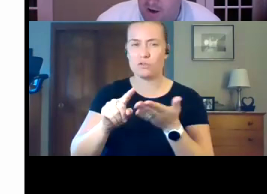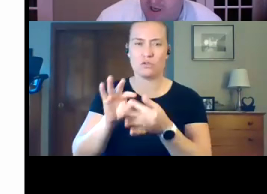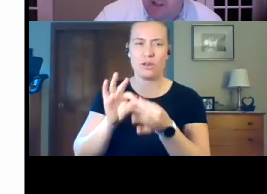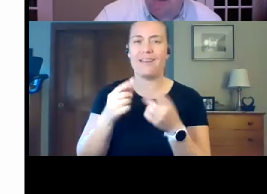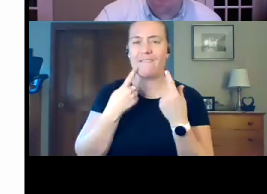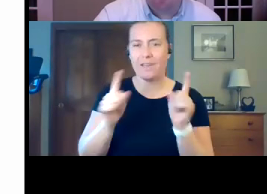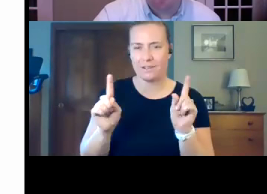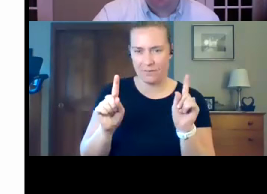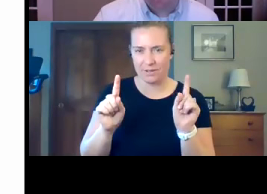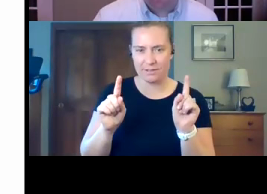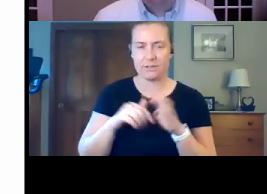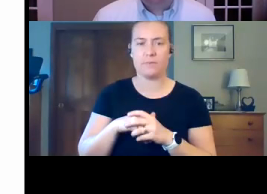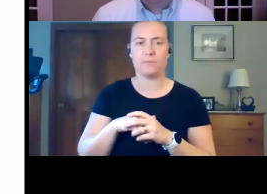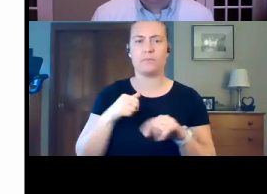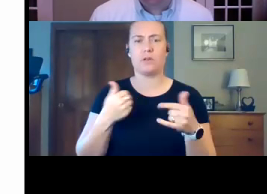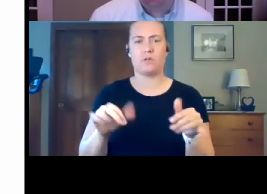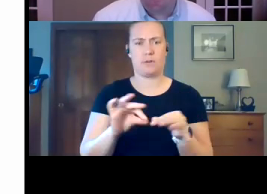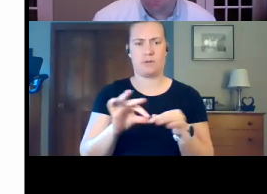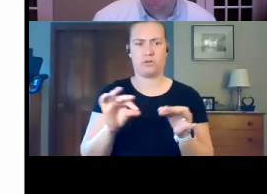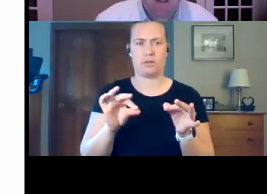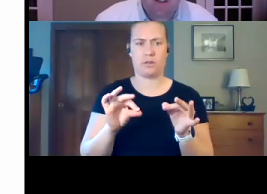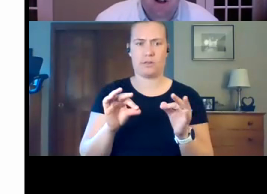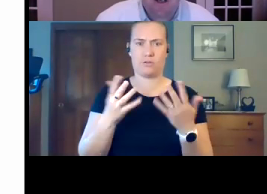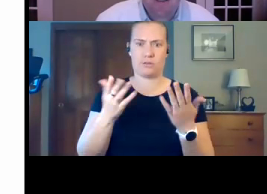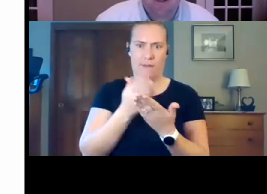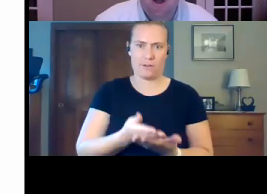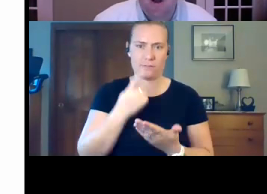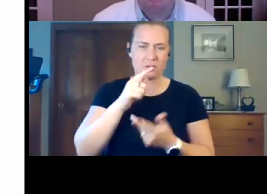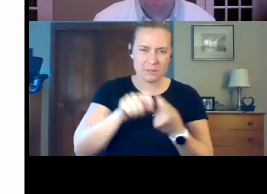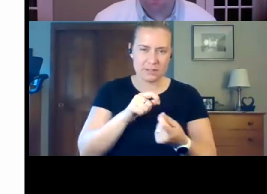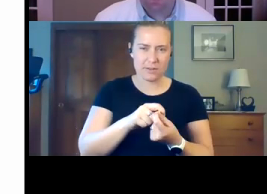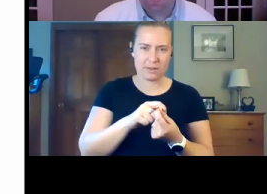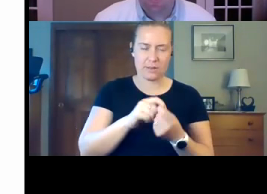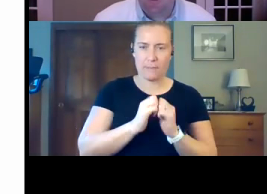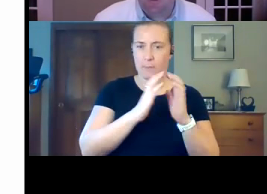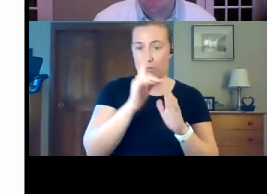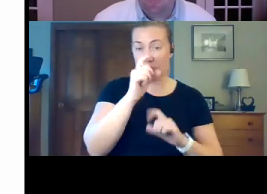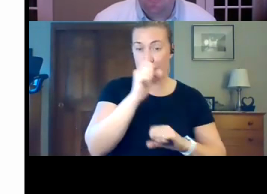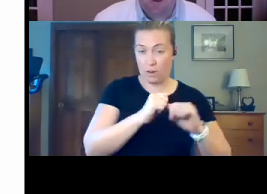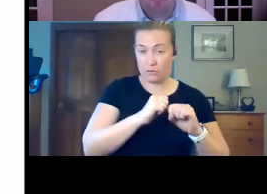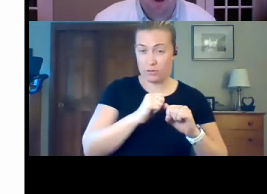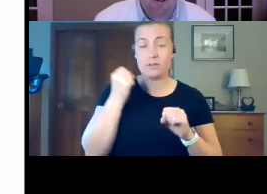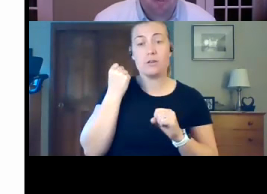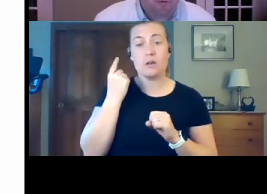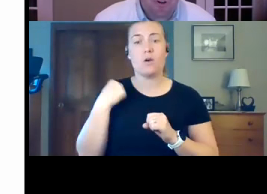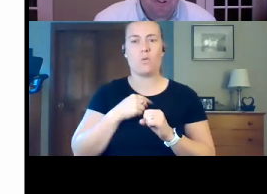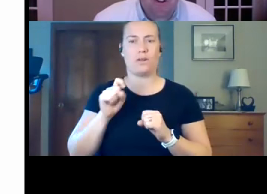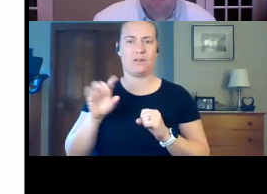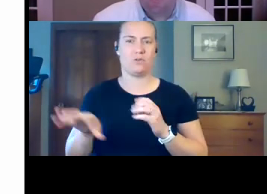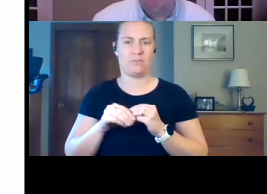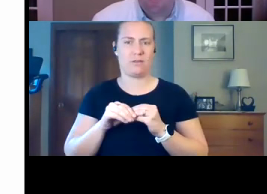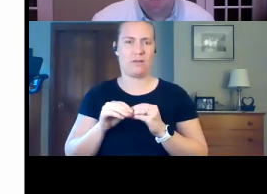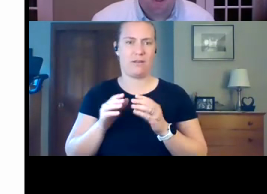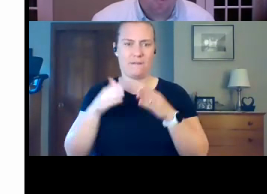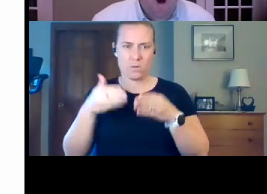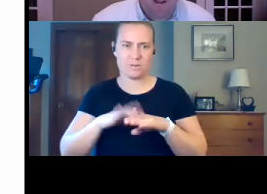already mentioned that there's a growing body of evidence for specific implementation strategies, but there's certainly a need to focus on this